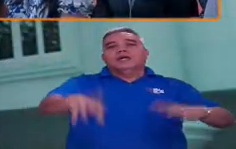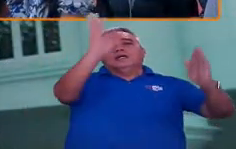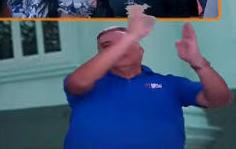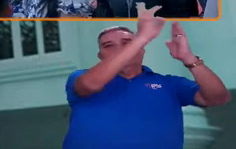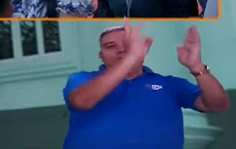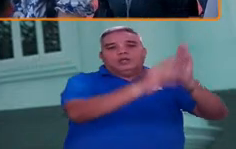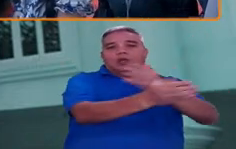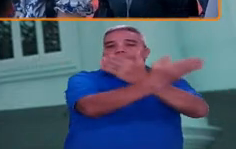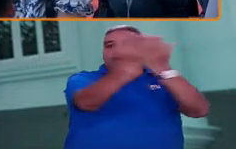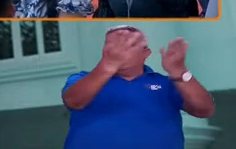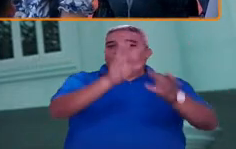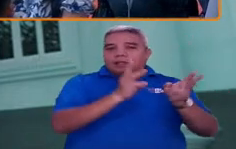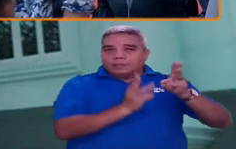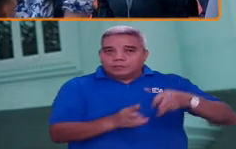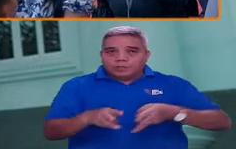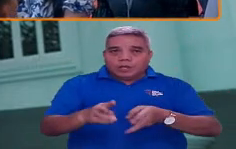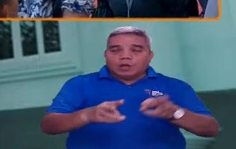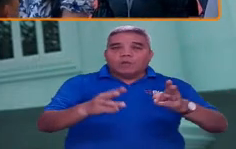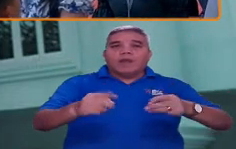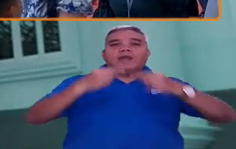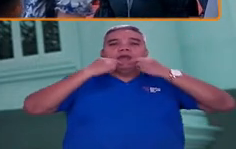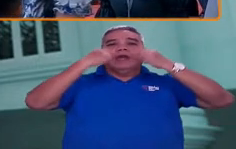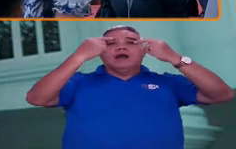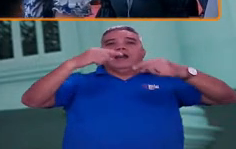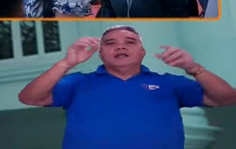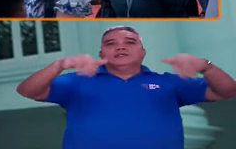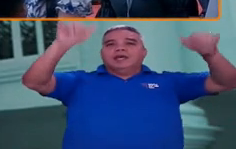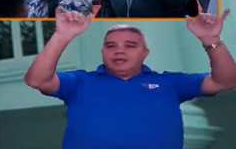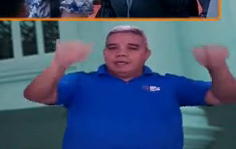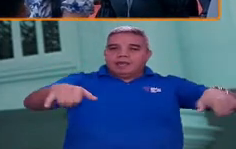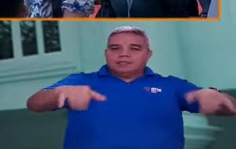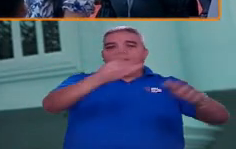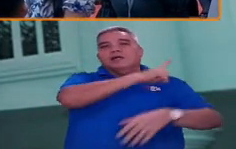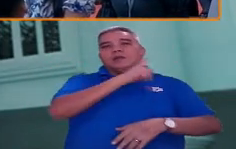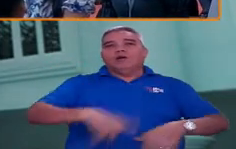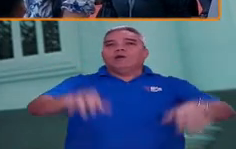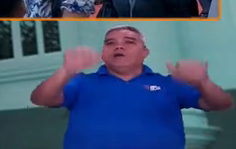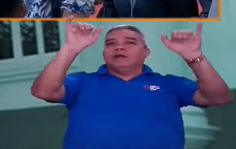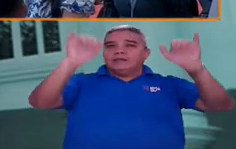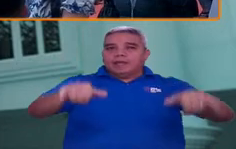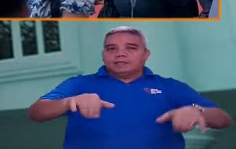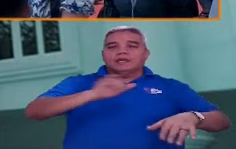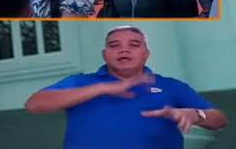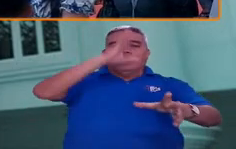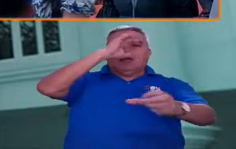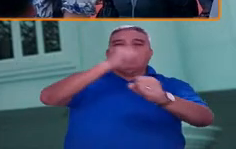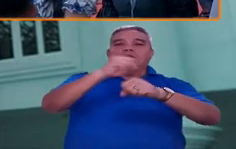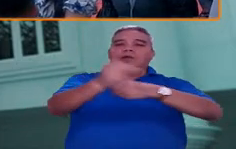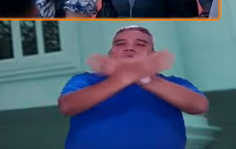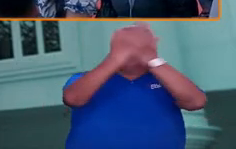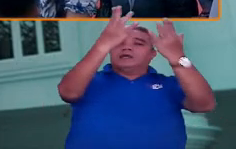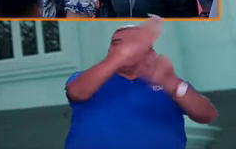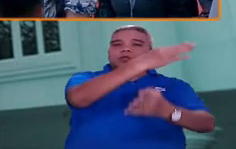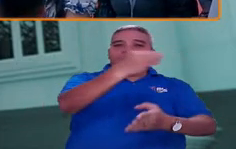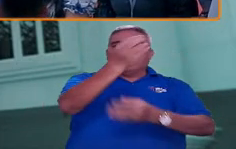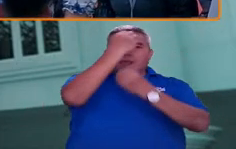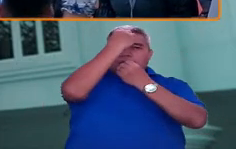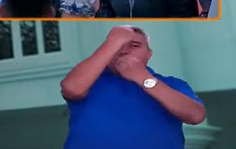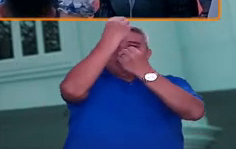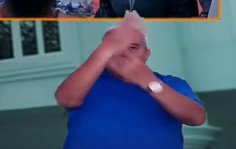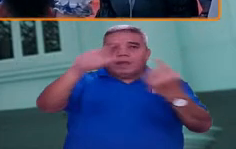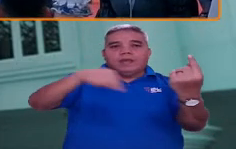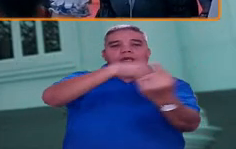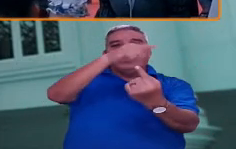Lord, yes, to your will and to your way. I'll say yes, Lord, yes, I will trust